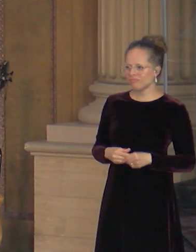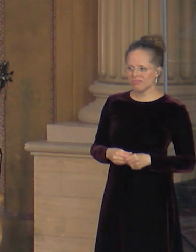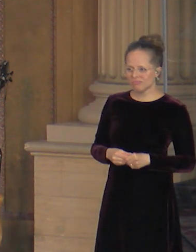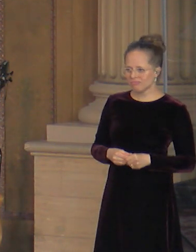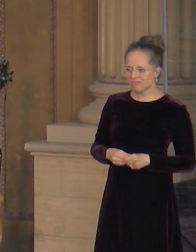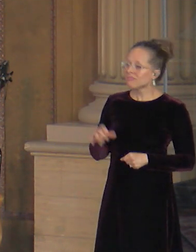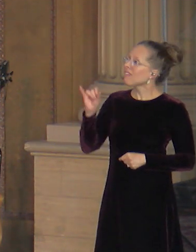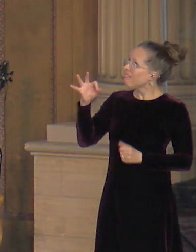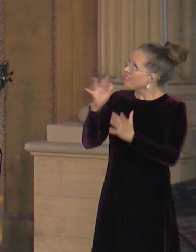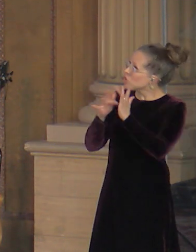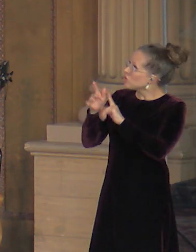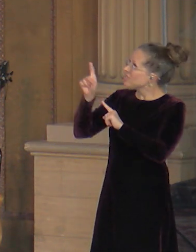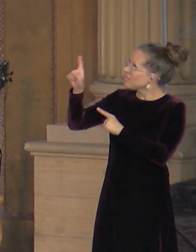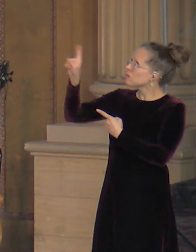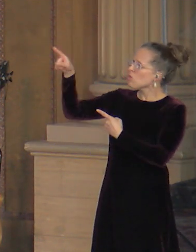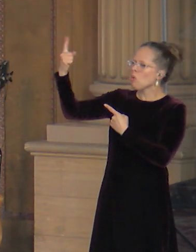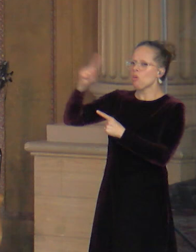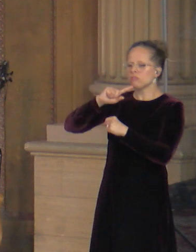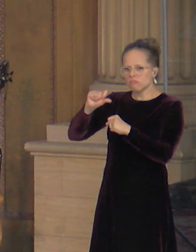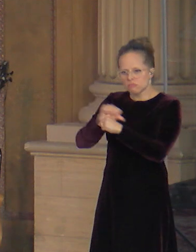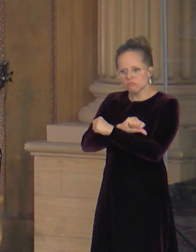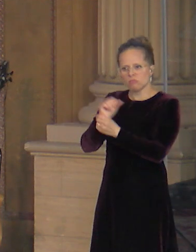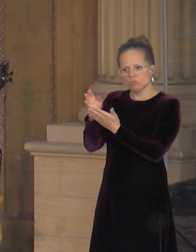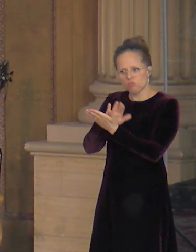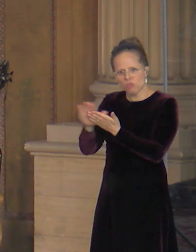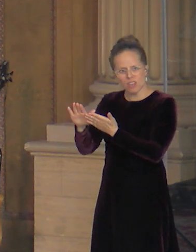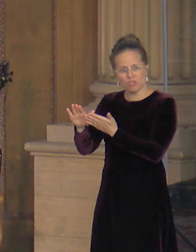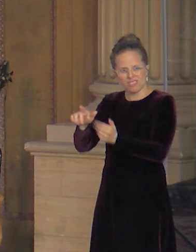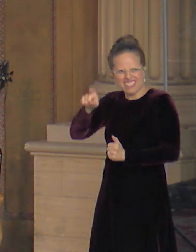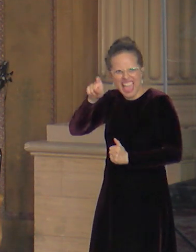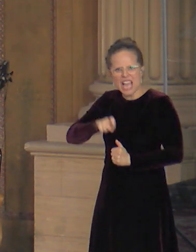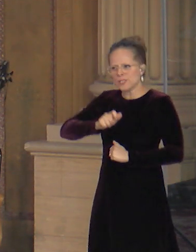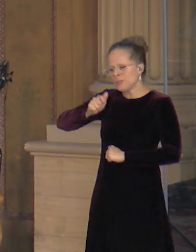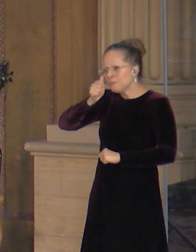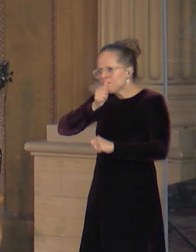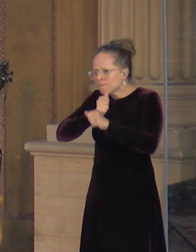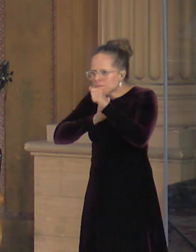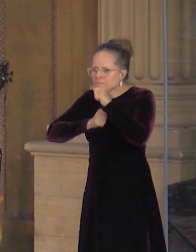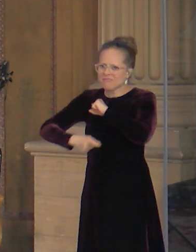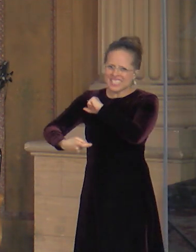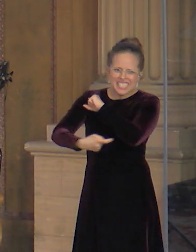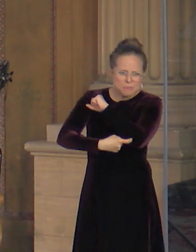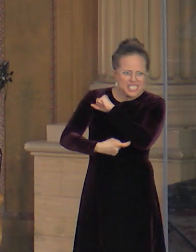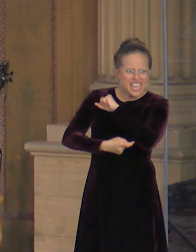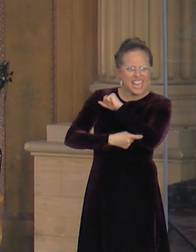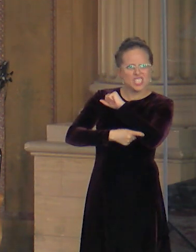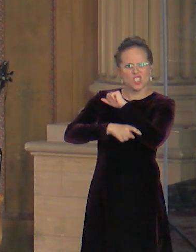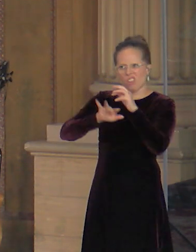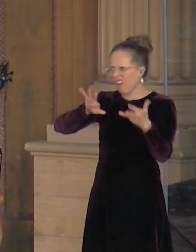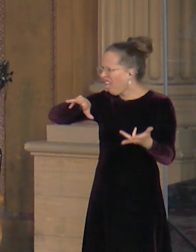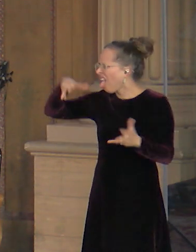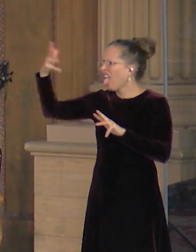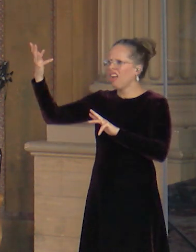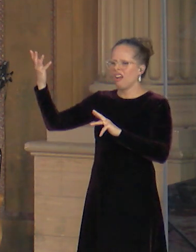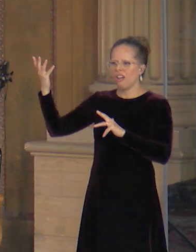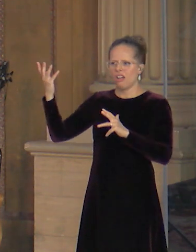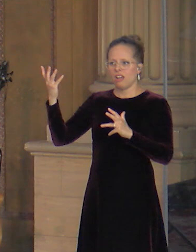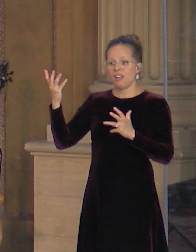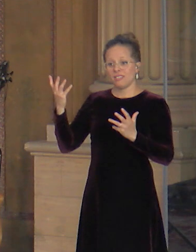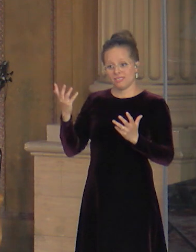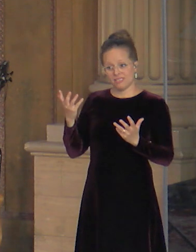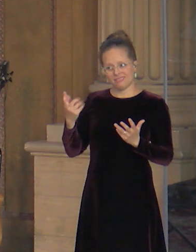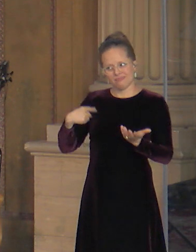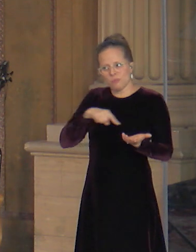if Jesus the only truly righteous one had to live through temptation and chaos for his kingdom to advance then